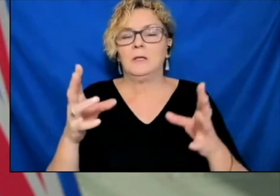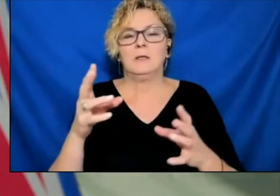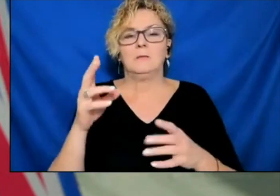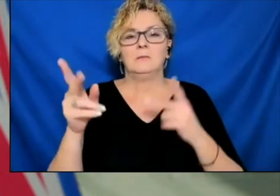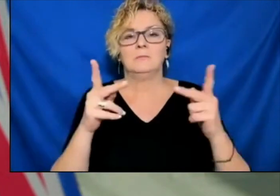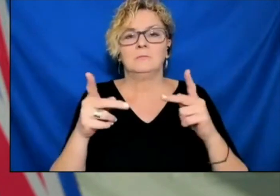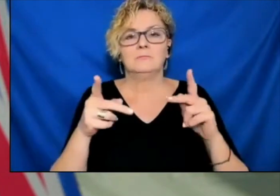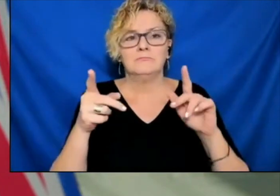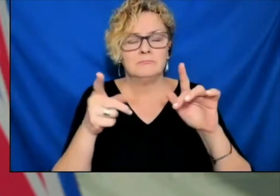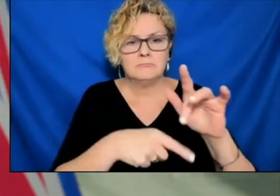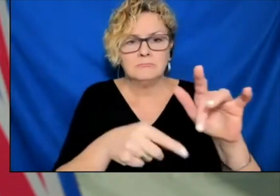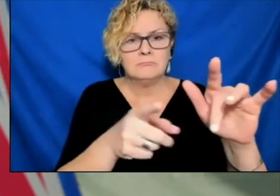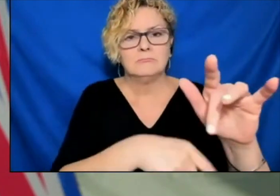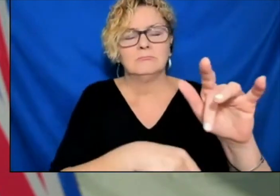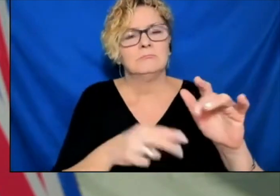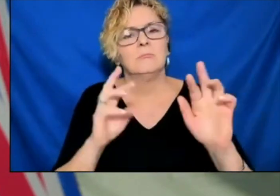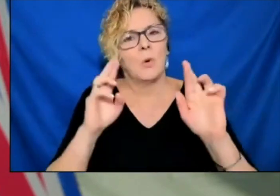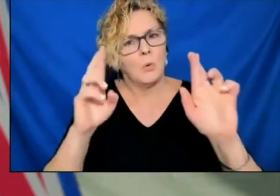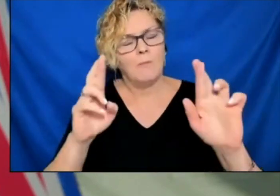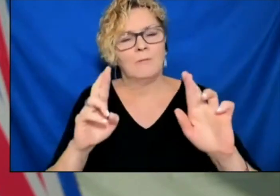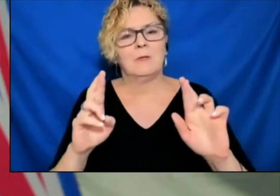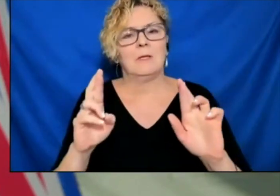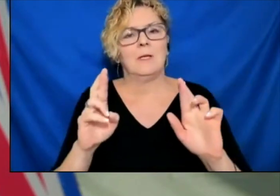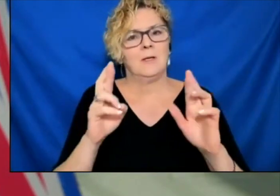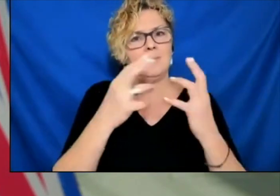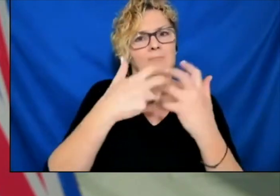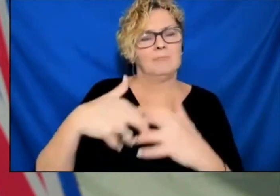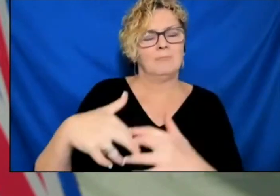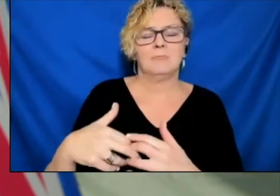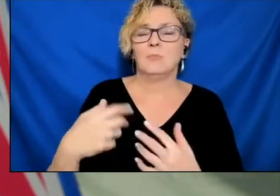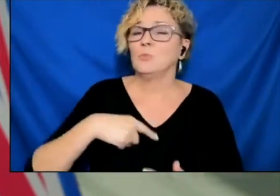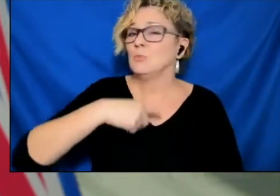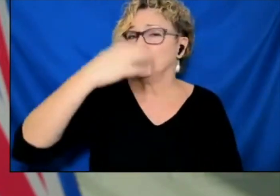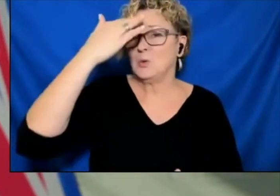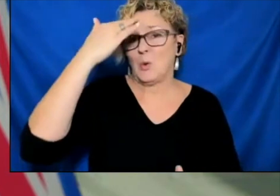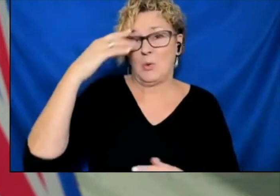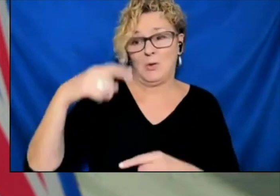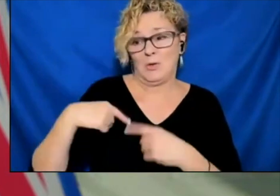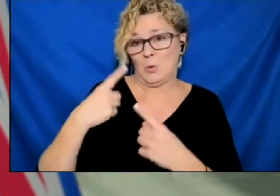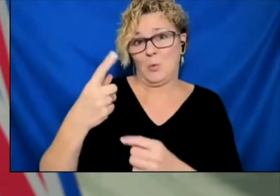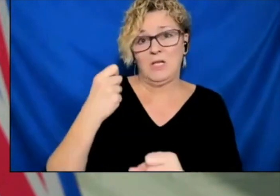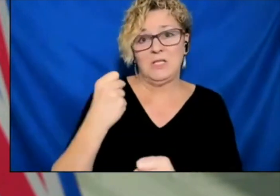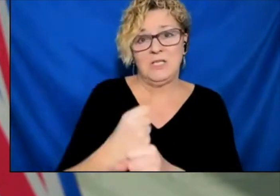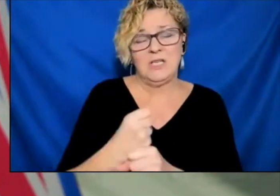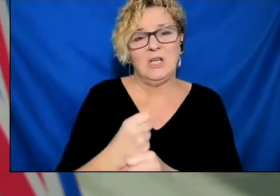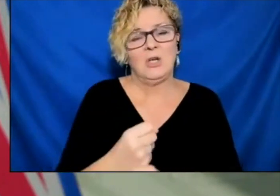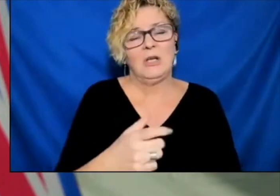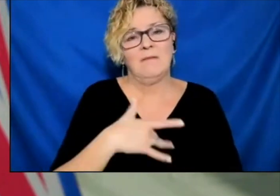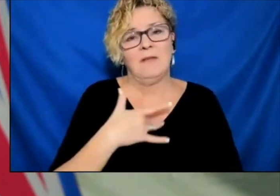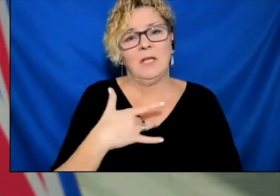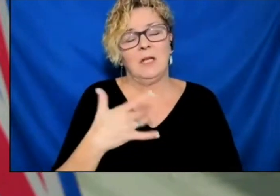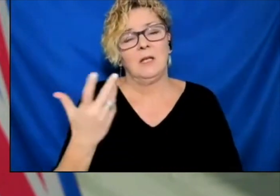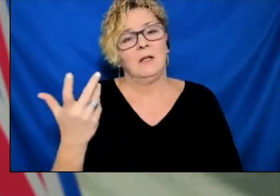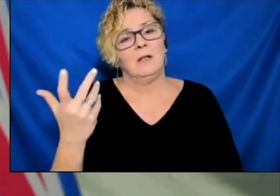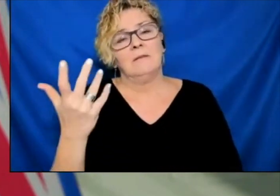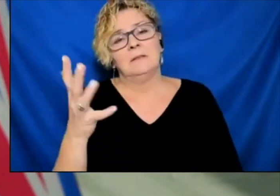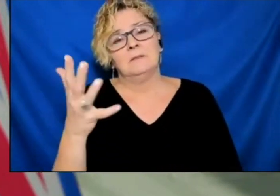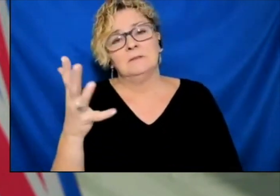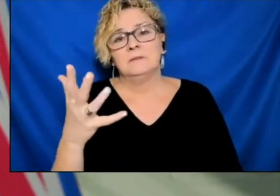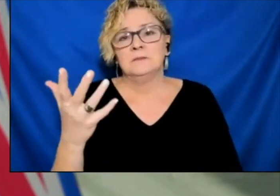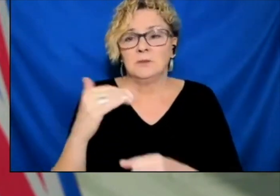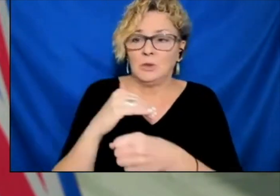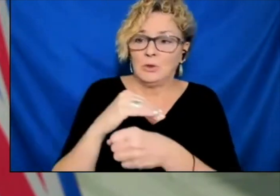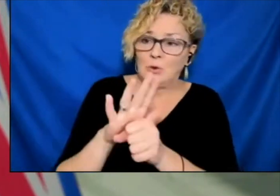We know it's been a very long year for students. And while some may be excited for an extended winter break, we know that